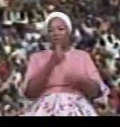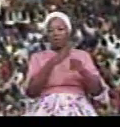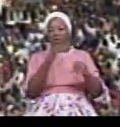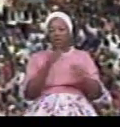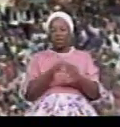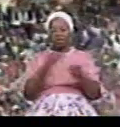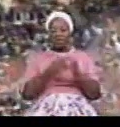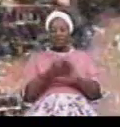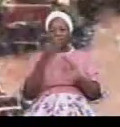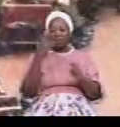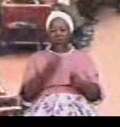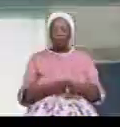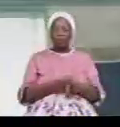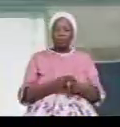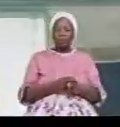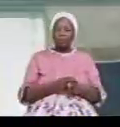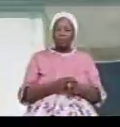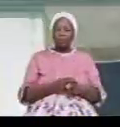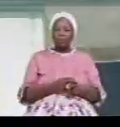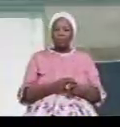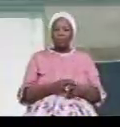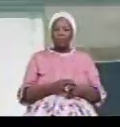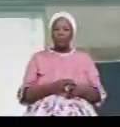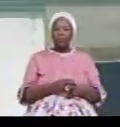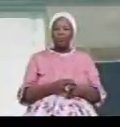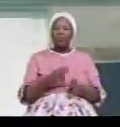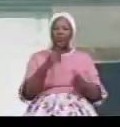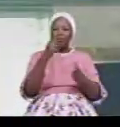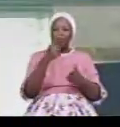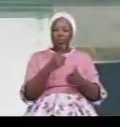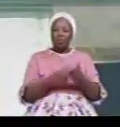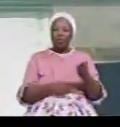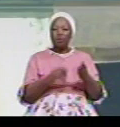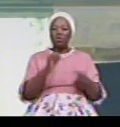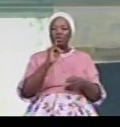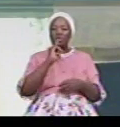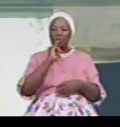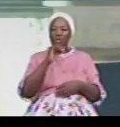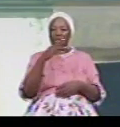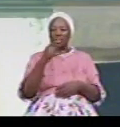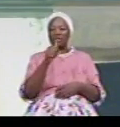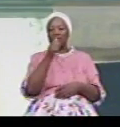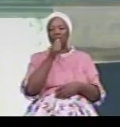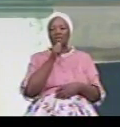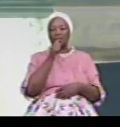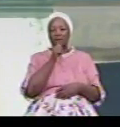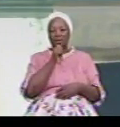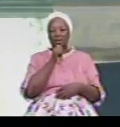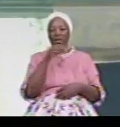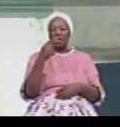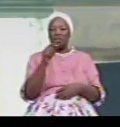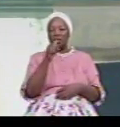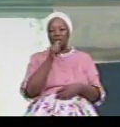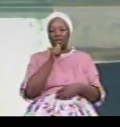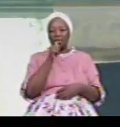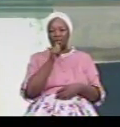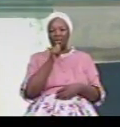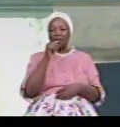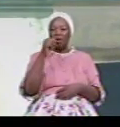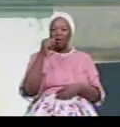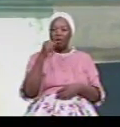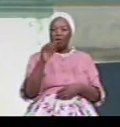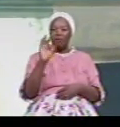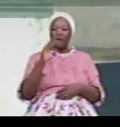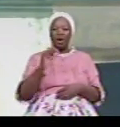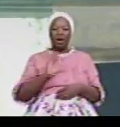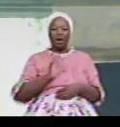name. What is the secret? The secret of our